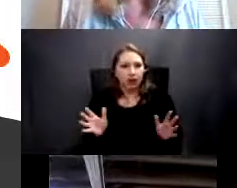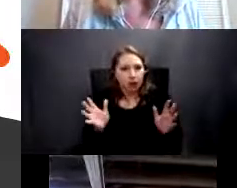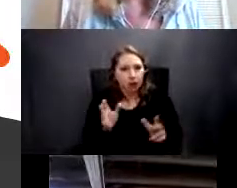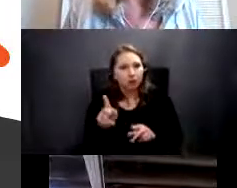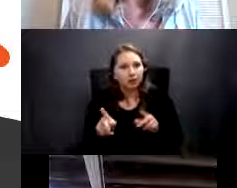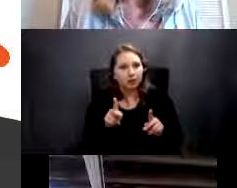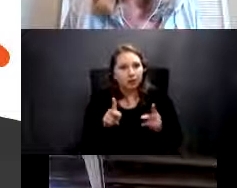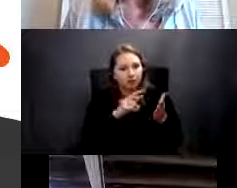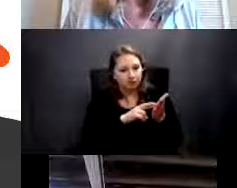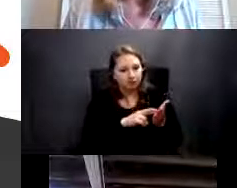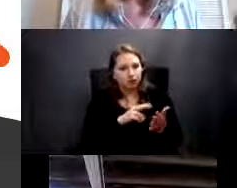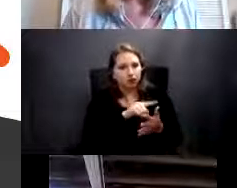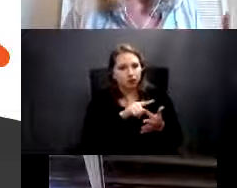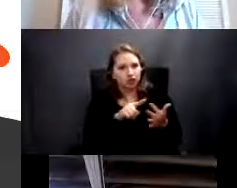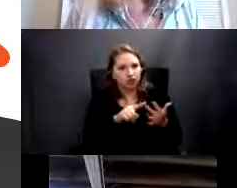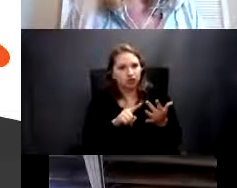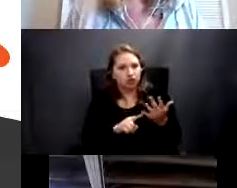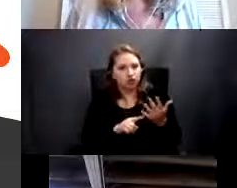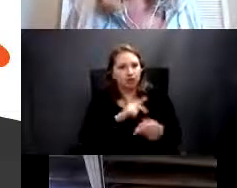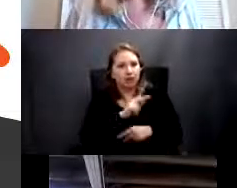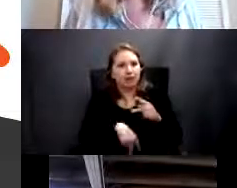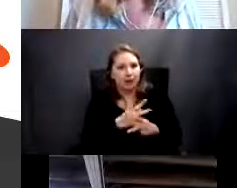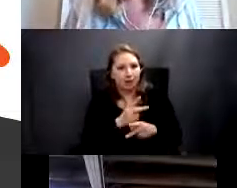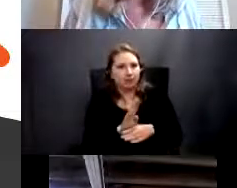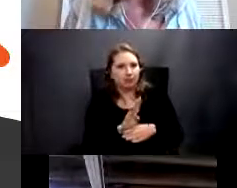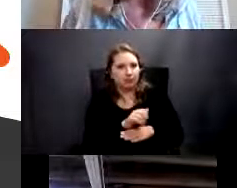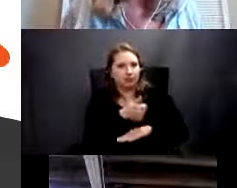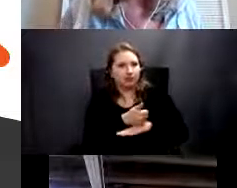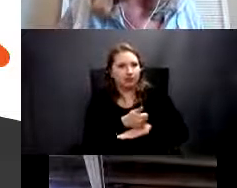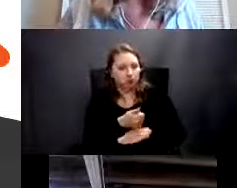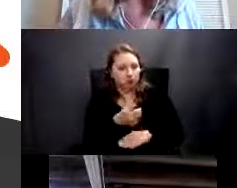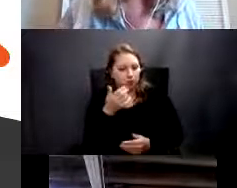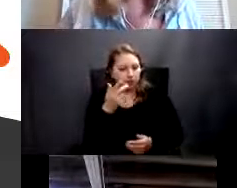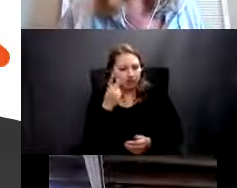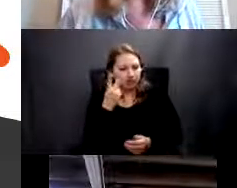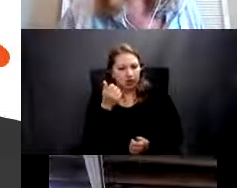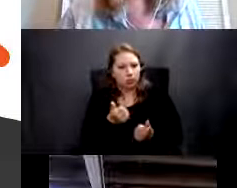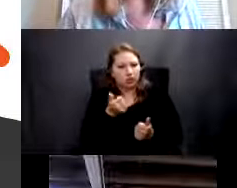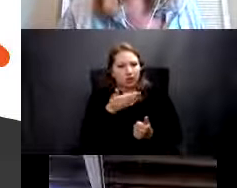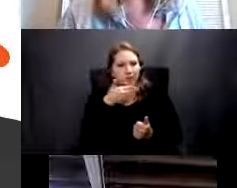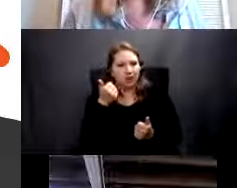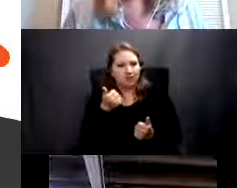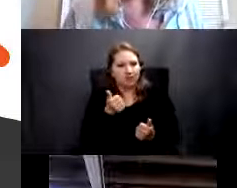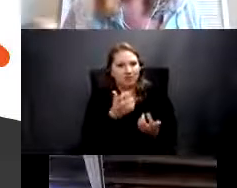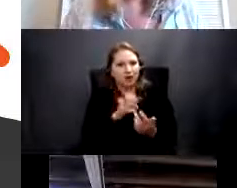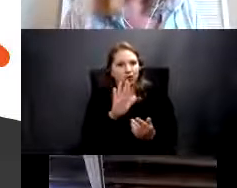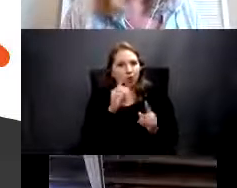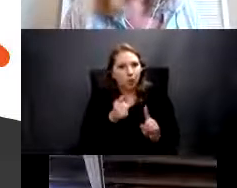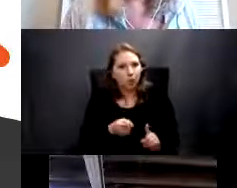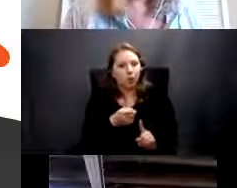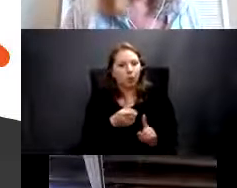look into each form of business to find the one that best fits with what you're trying to create.